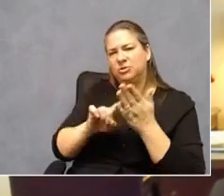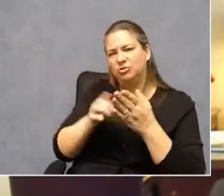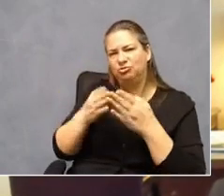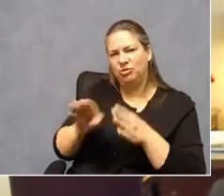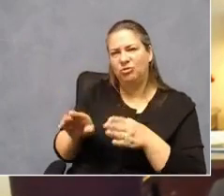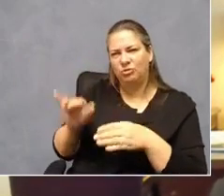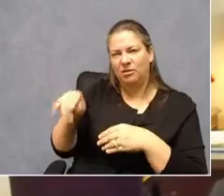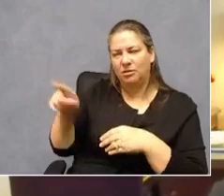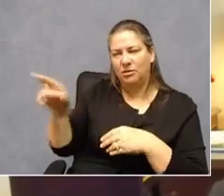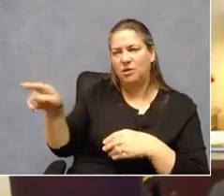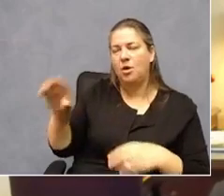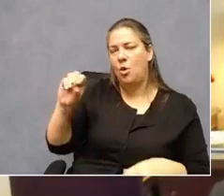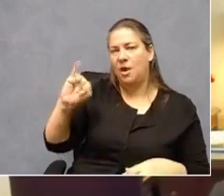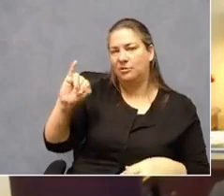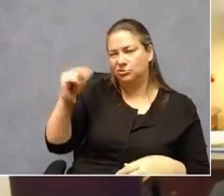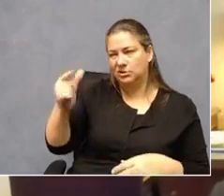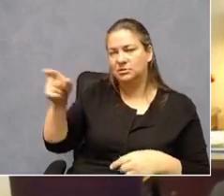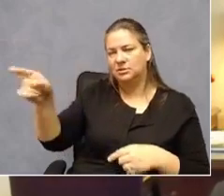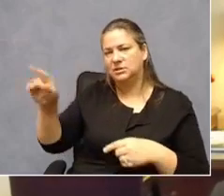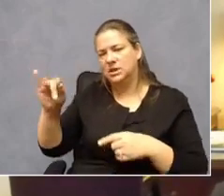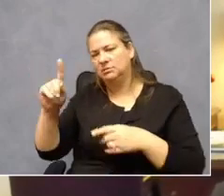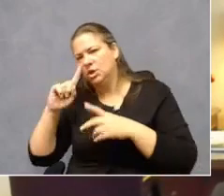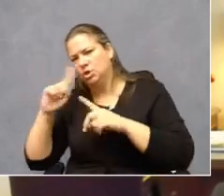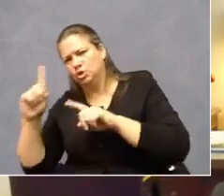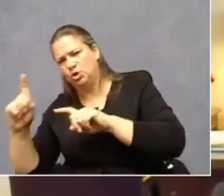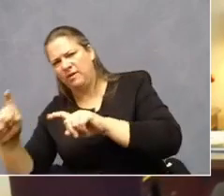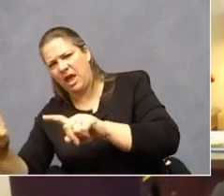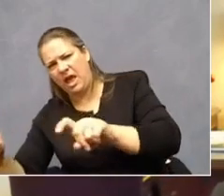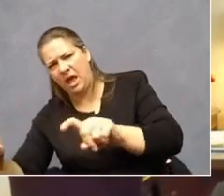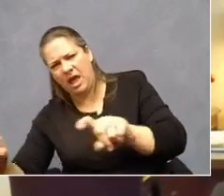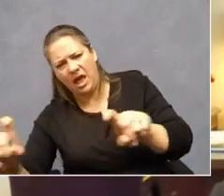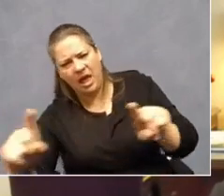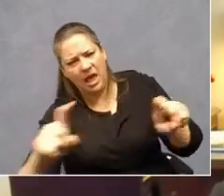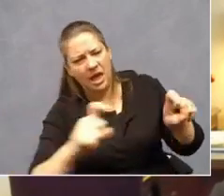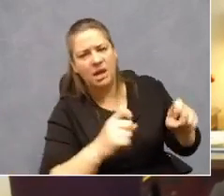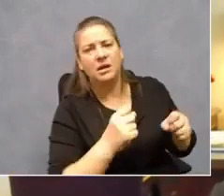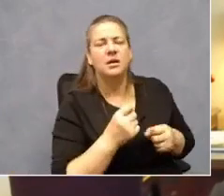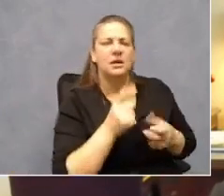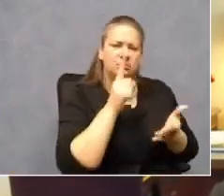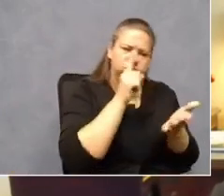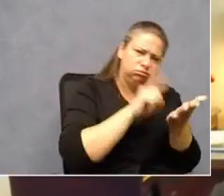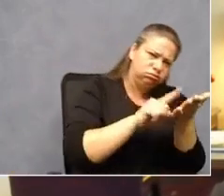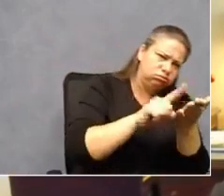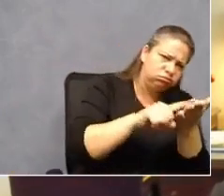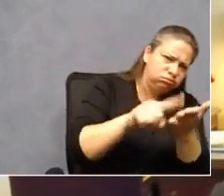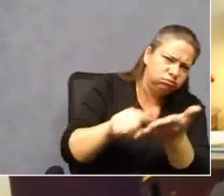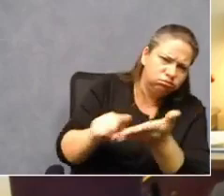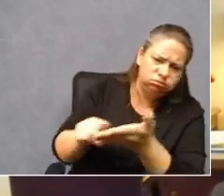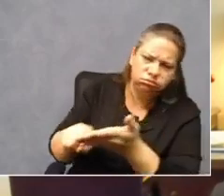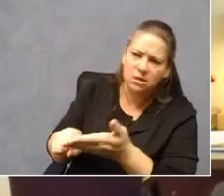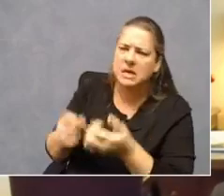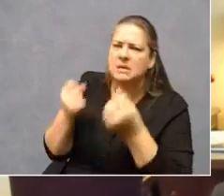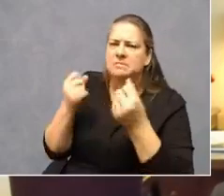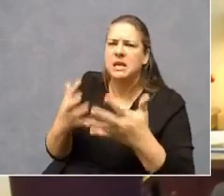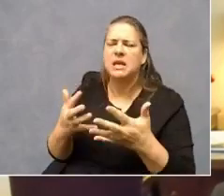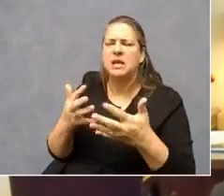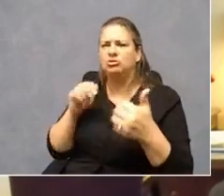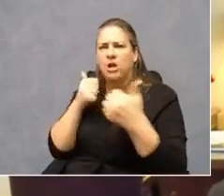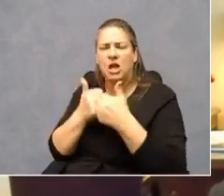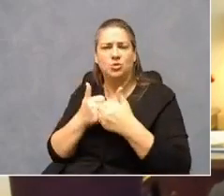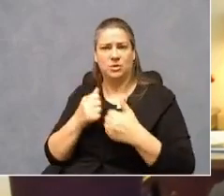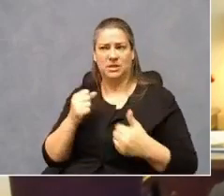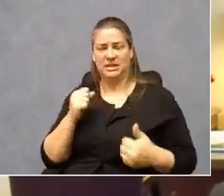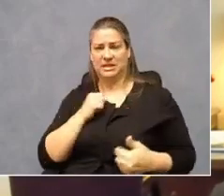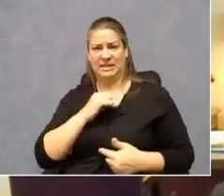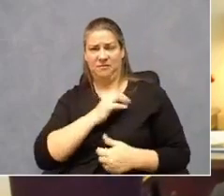Staffing. Lots of challenges around staffing, positive staff, finding qualified staff,